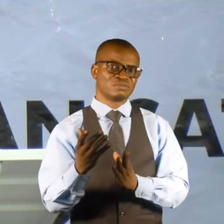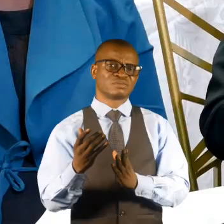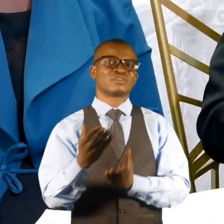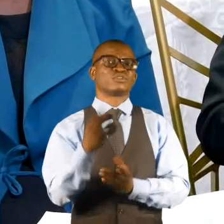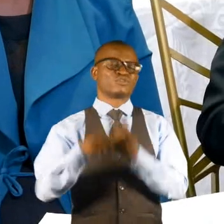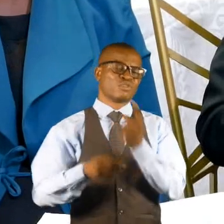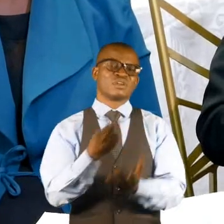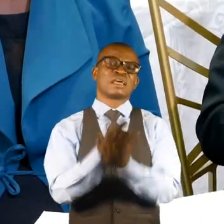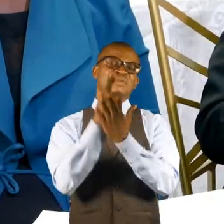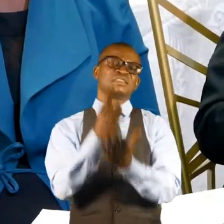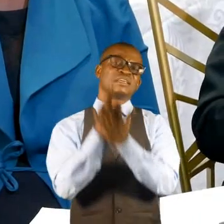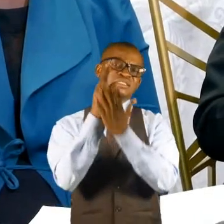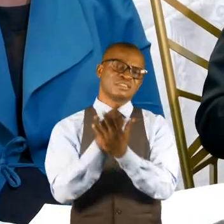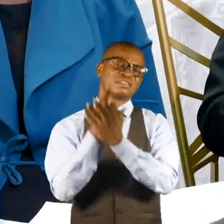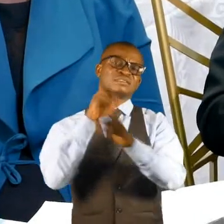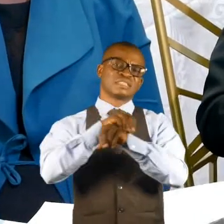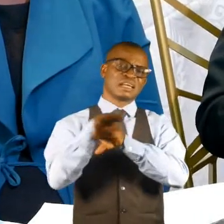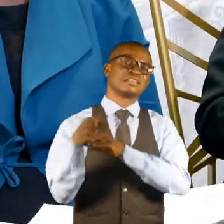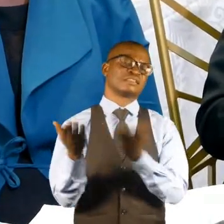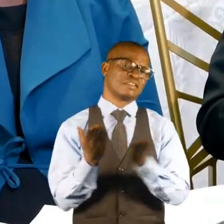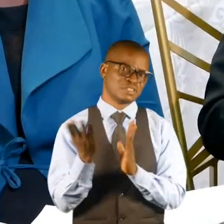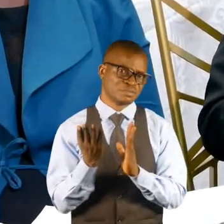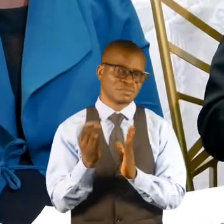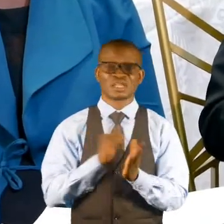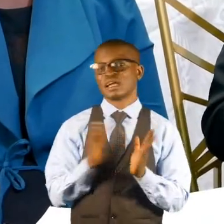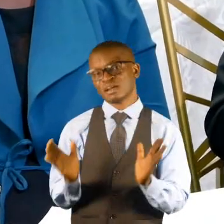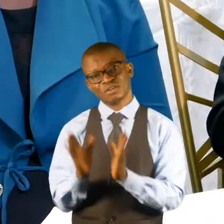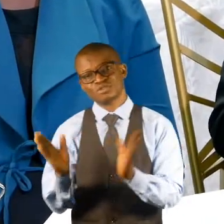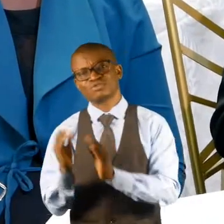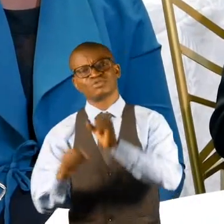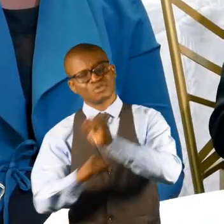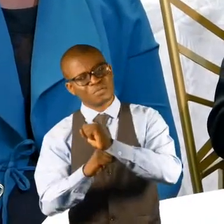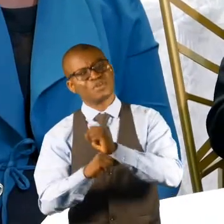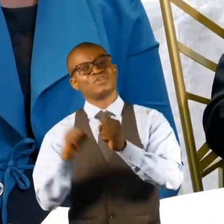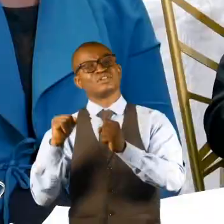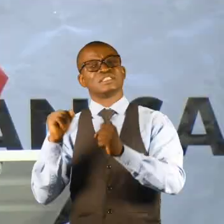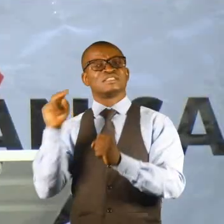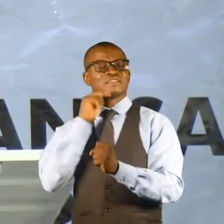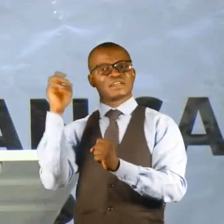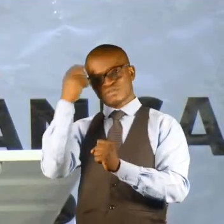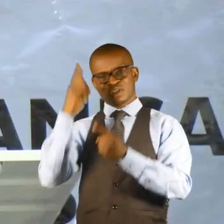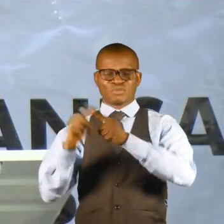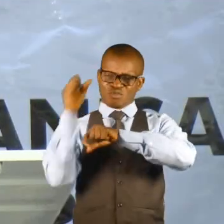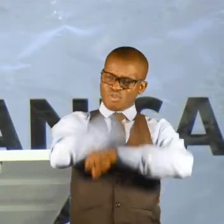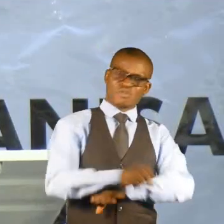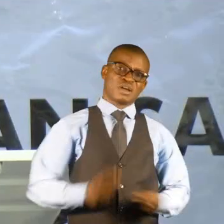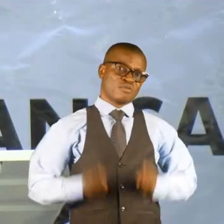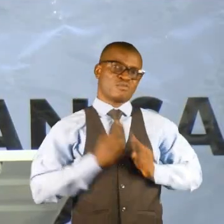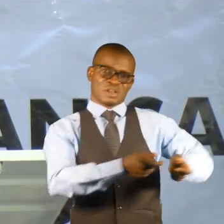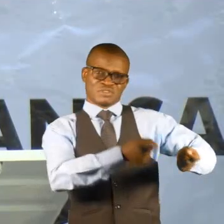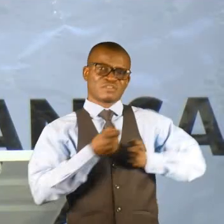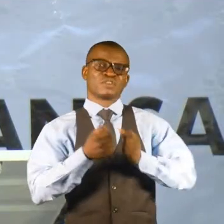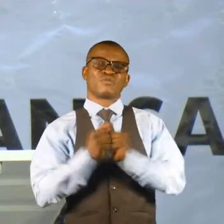and facilitate access to rehabilitation and reintegration services. IOM pledges to continue to support the Nigerian government in combating human